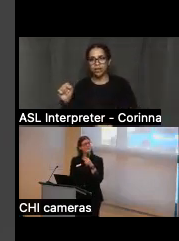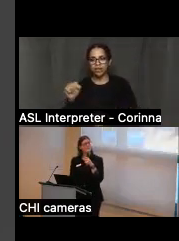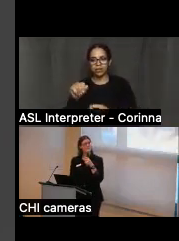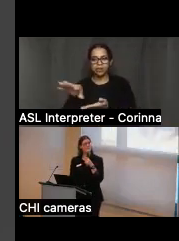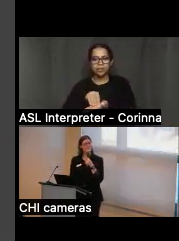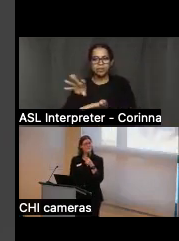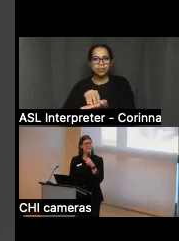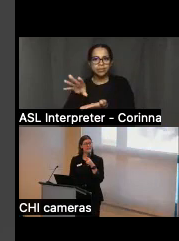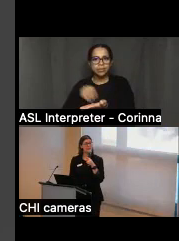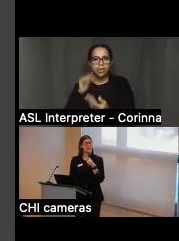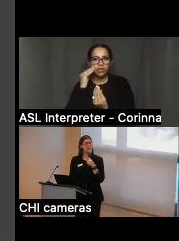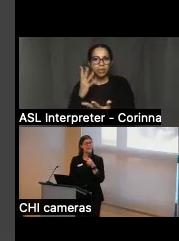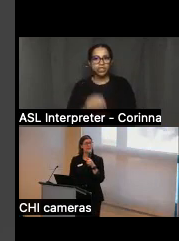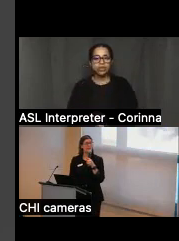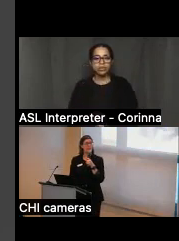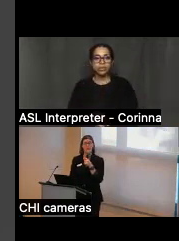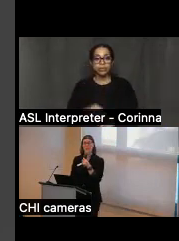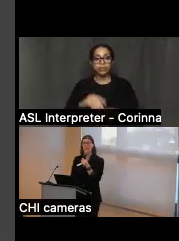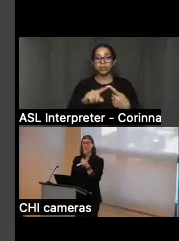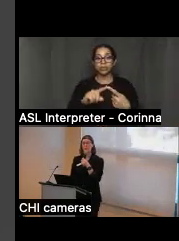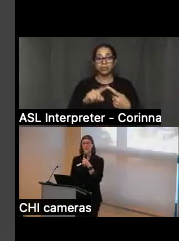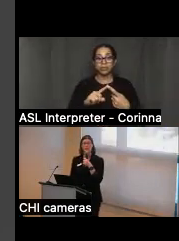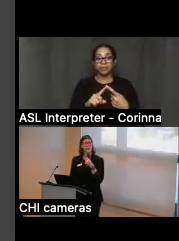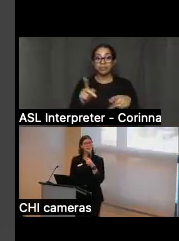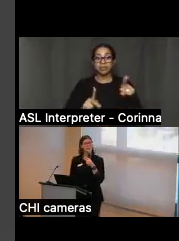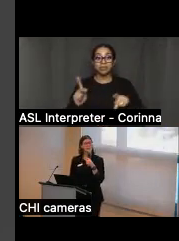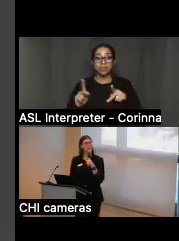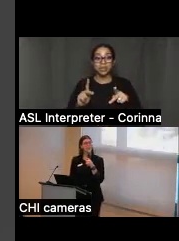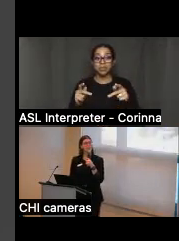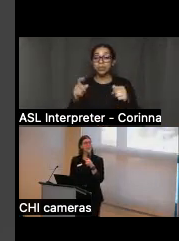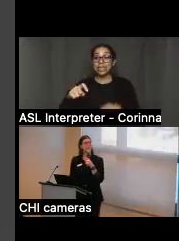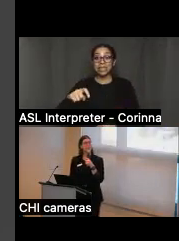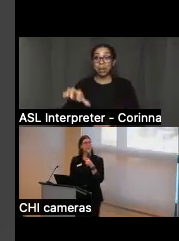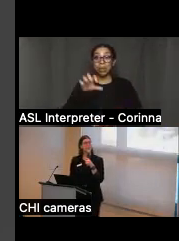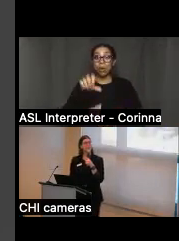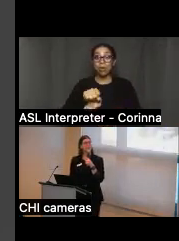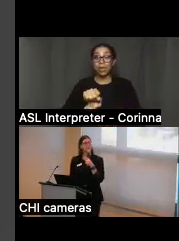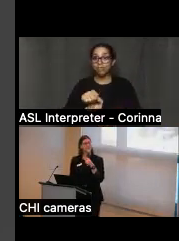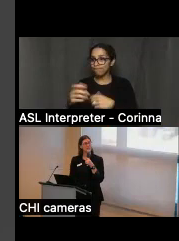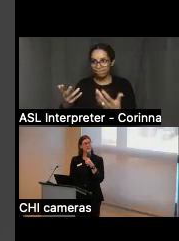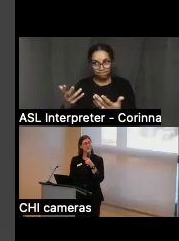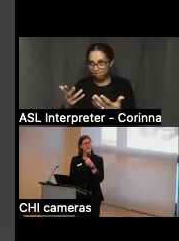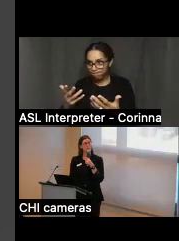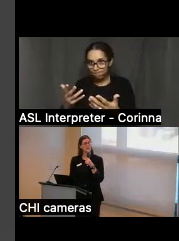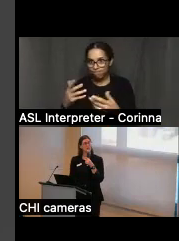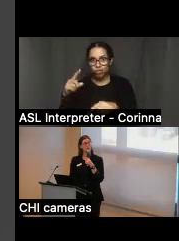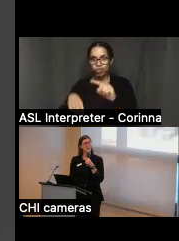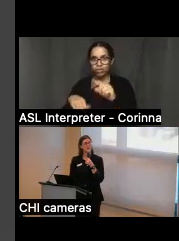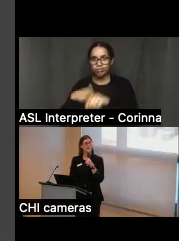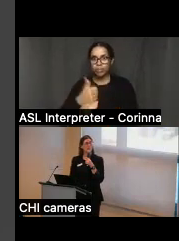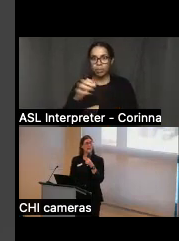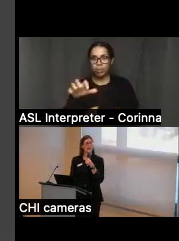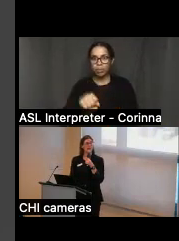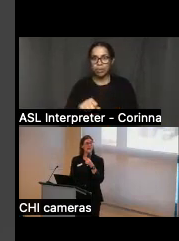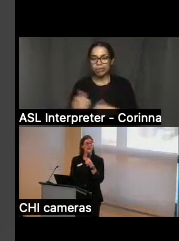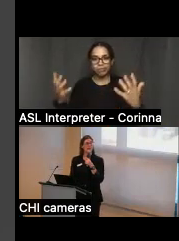is those who said that they were unable to get an appointment when one was needed. The second was those who reported